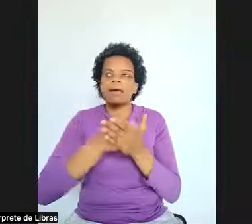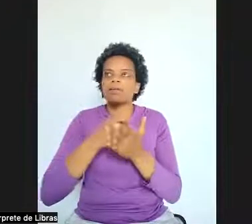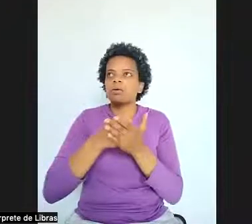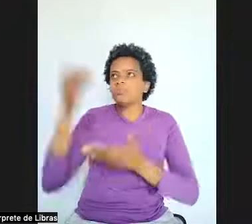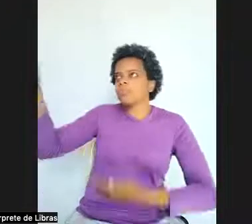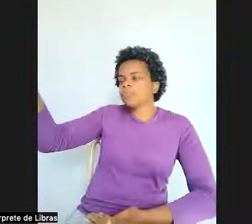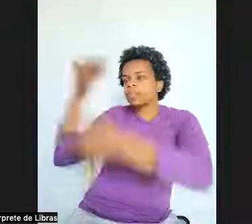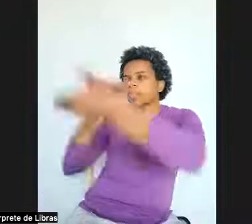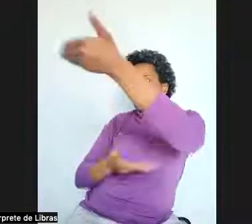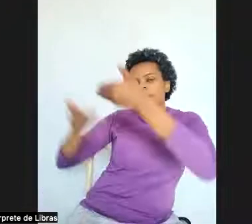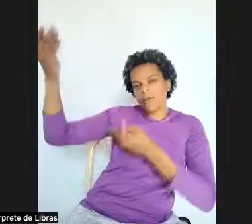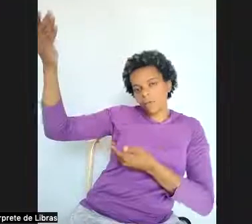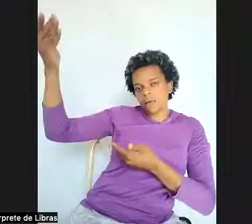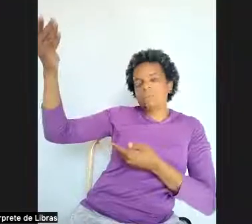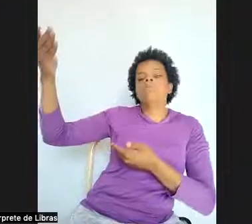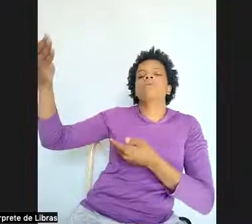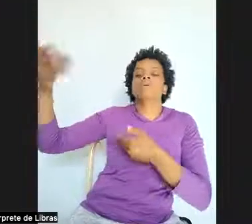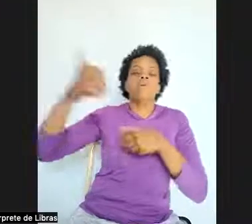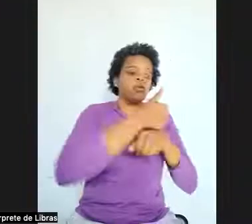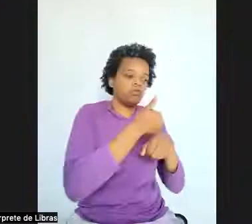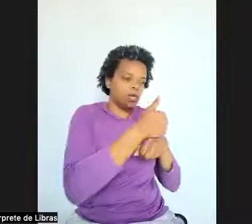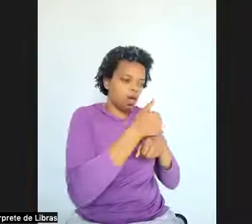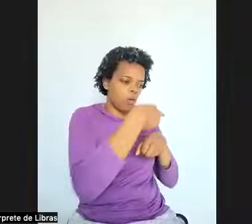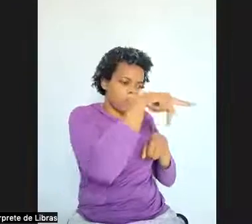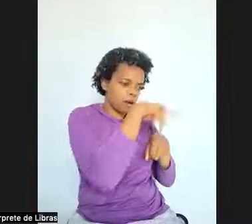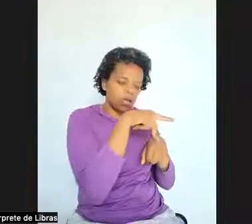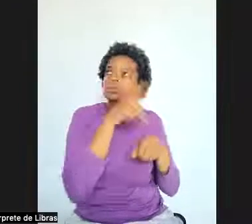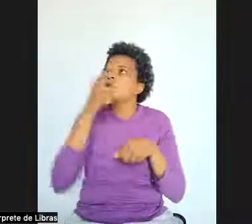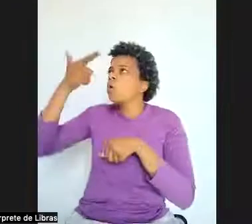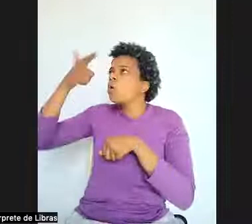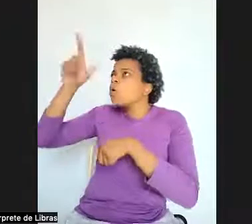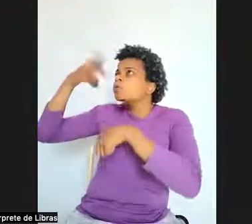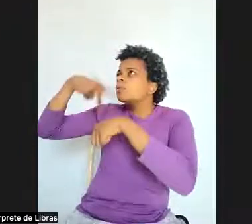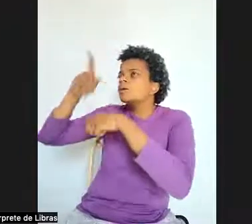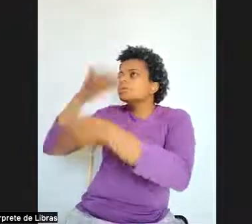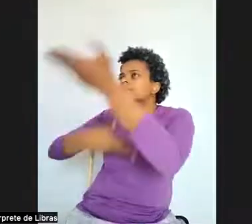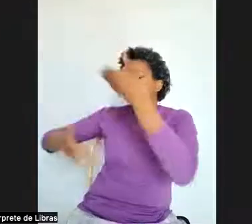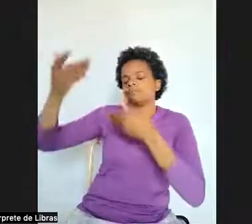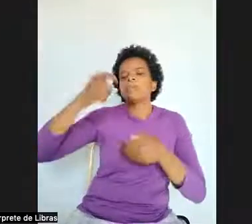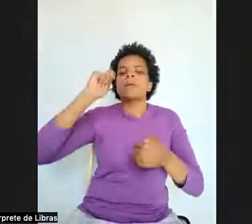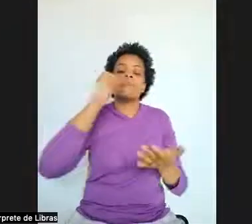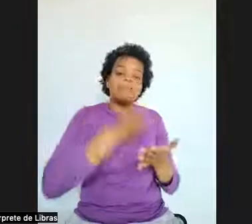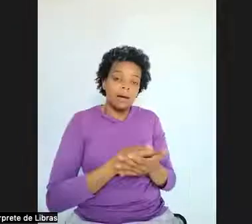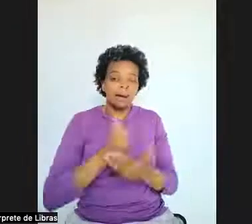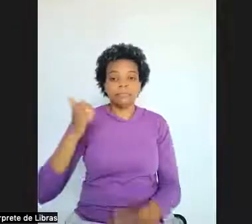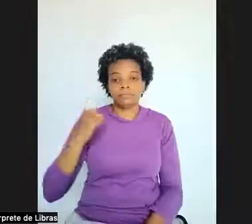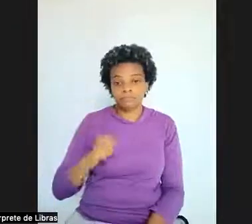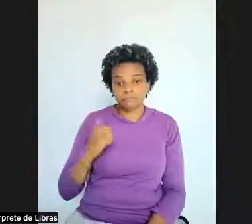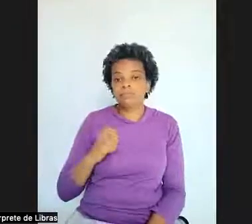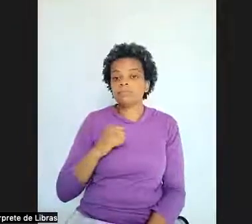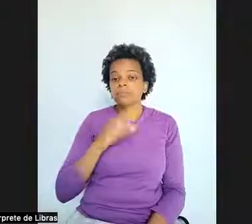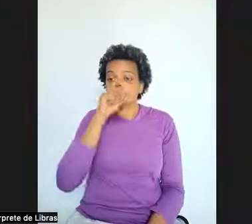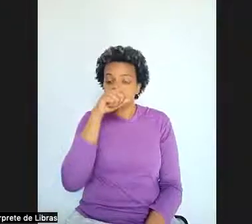They foster interchange of professionals among international exchange